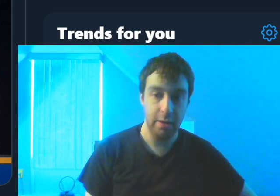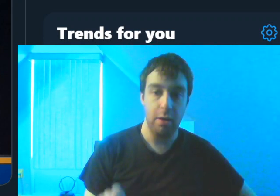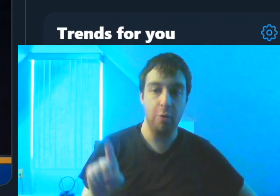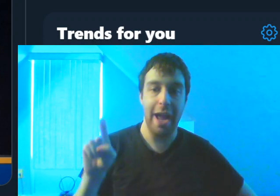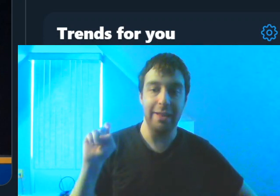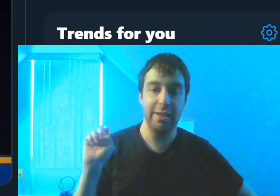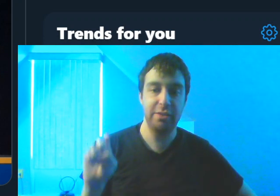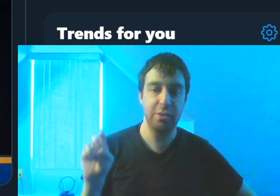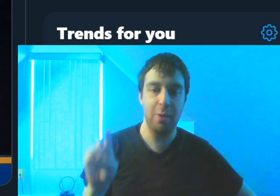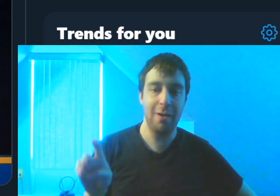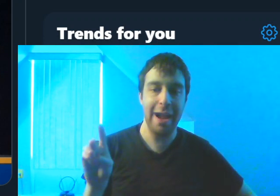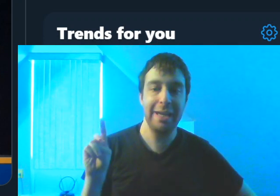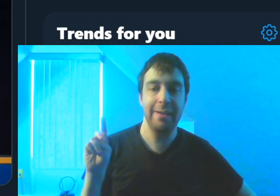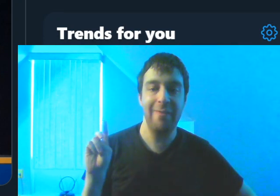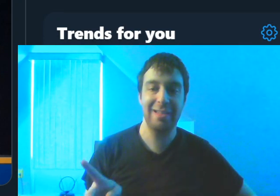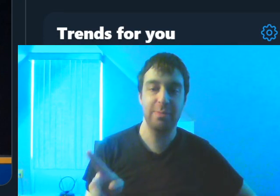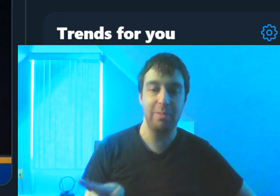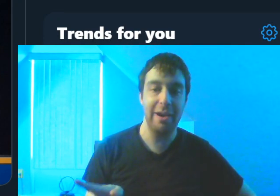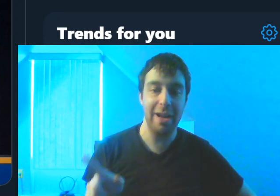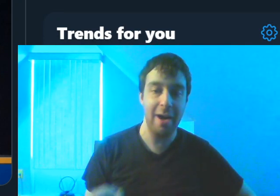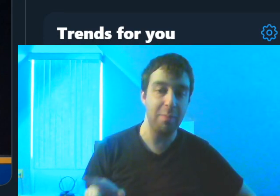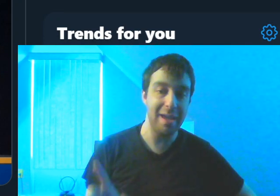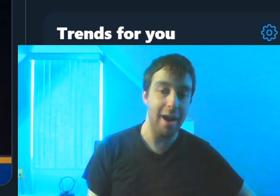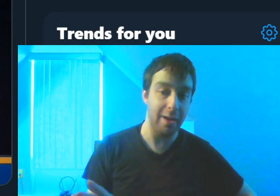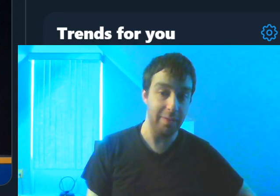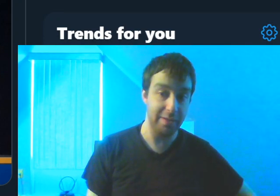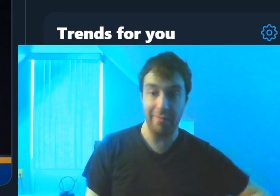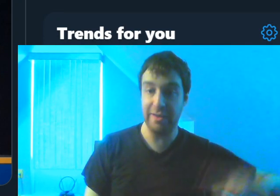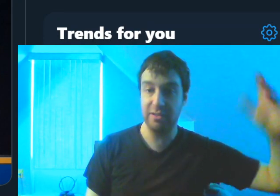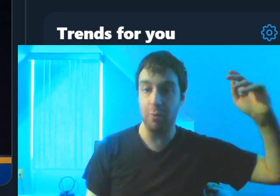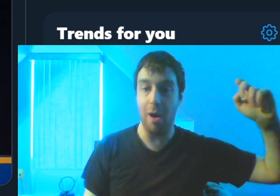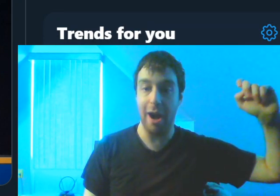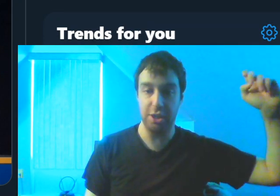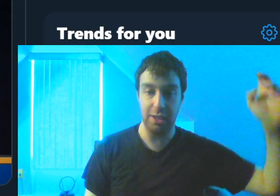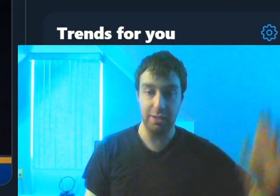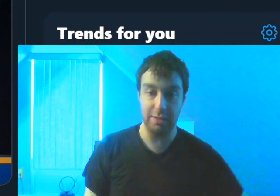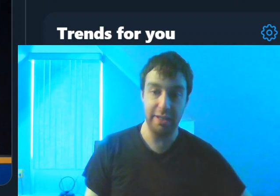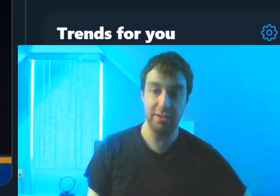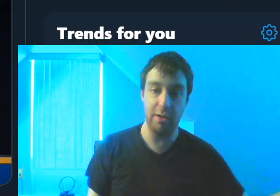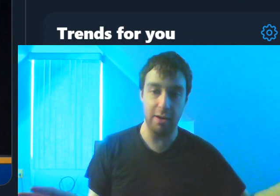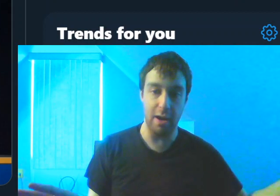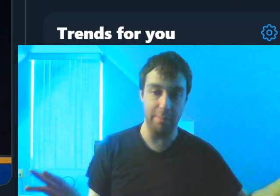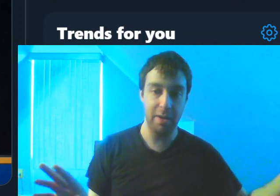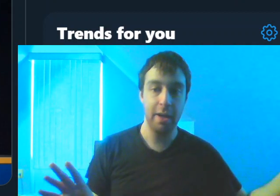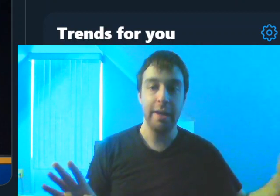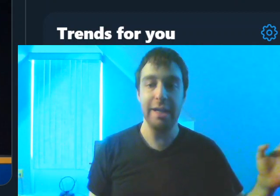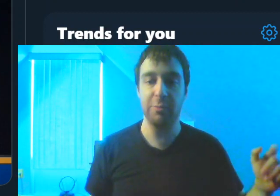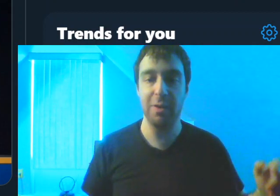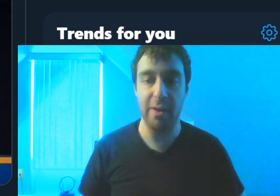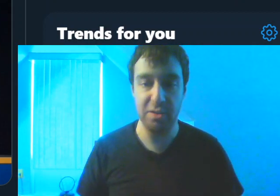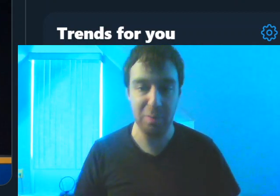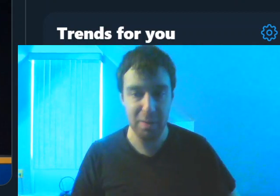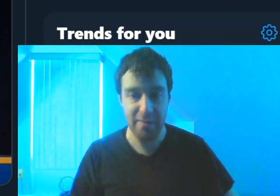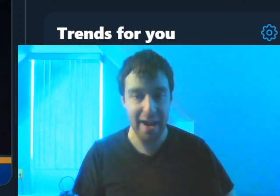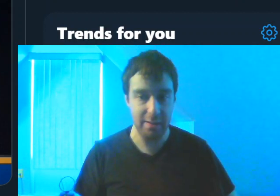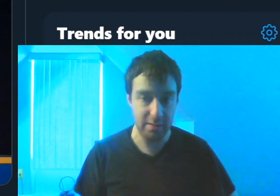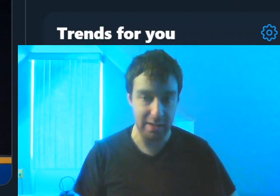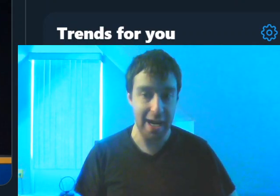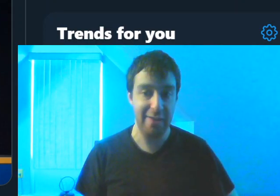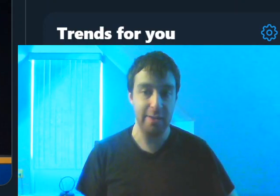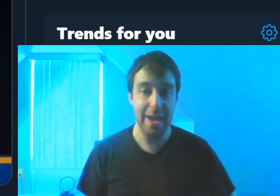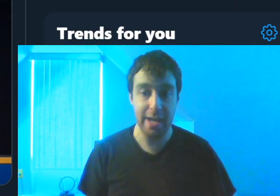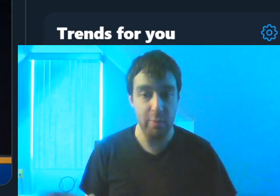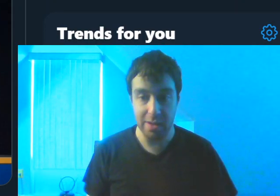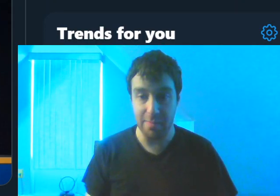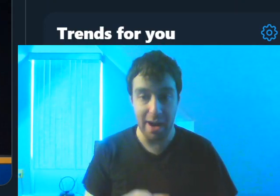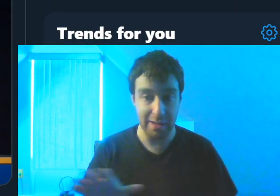Island. Okay, this is where I need Advanced Player to help me out on this if he's still watching. Because he's our, he's one of our super fans, and I